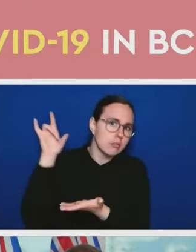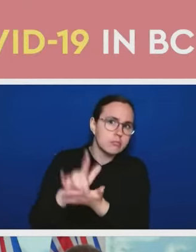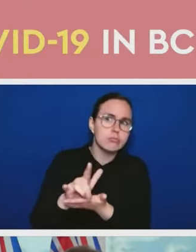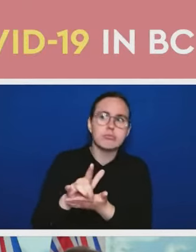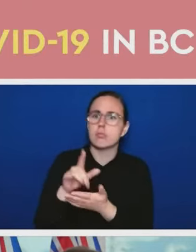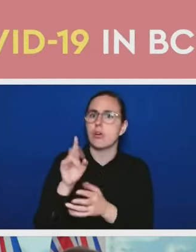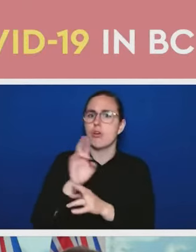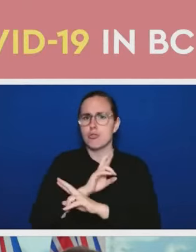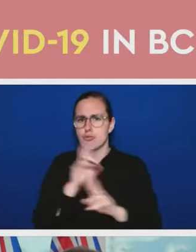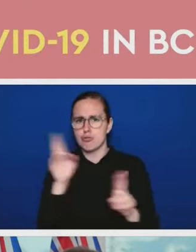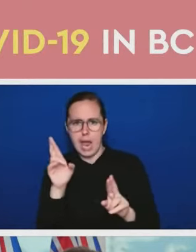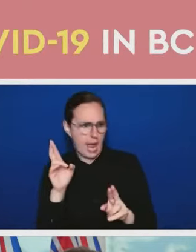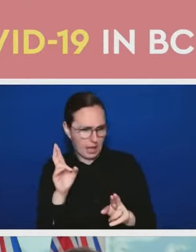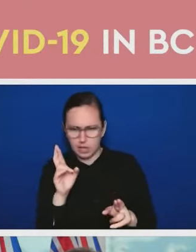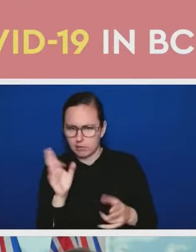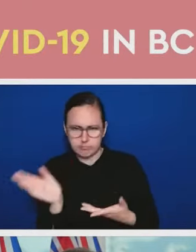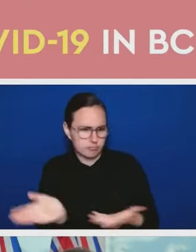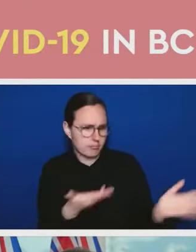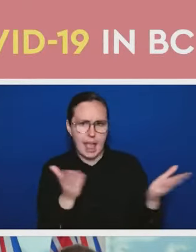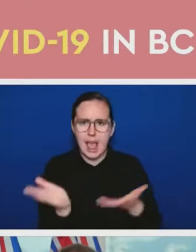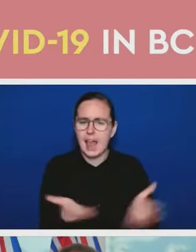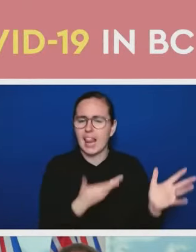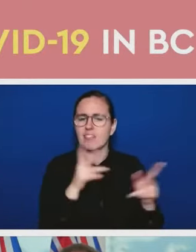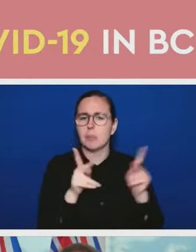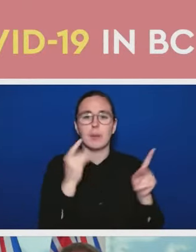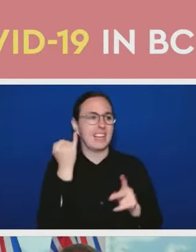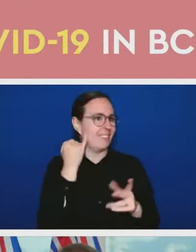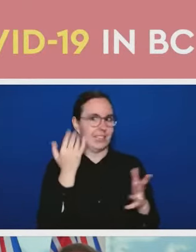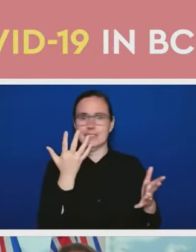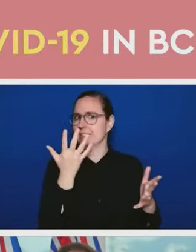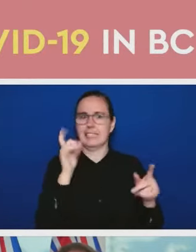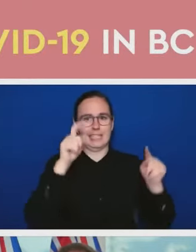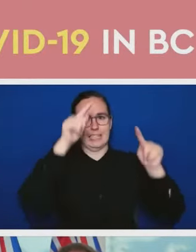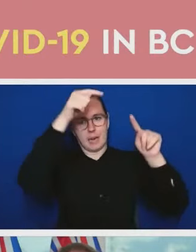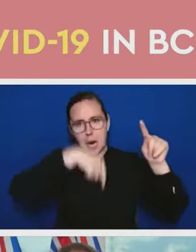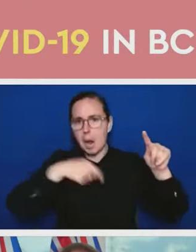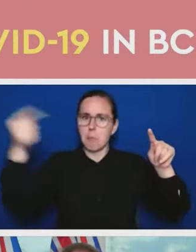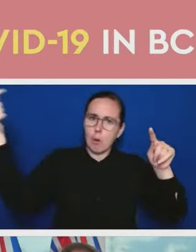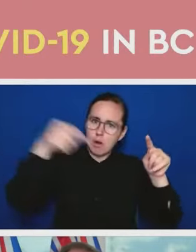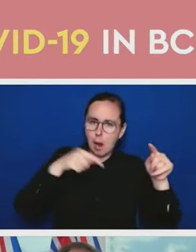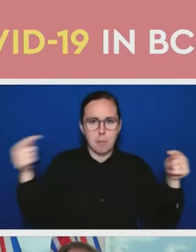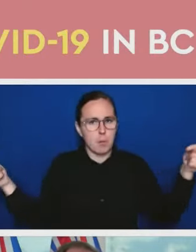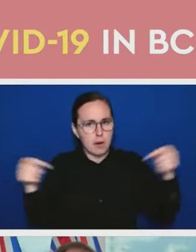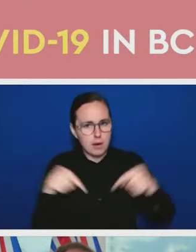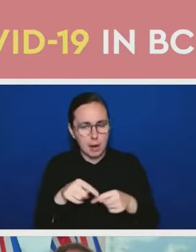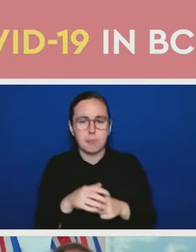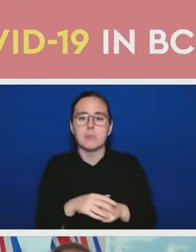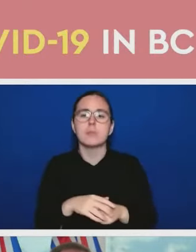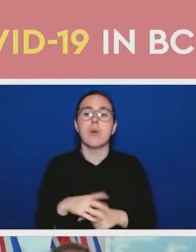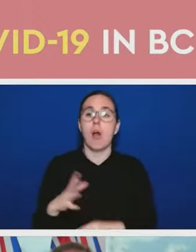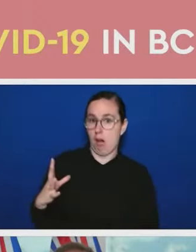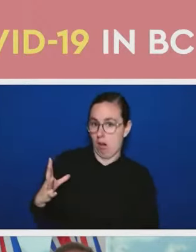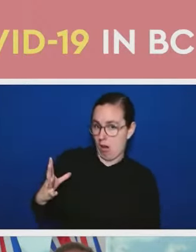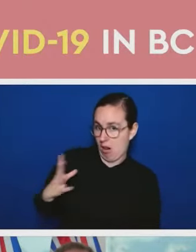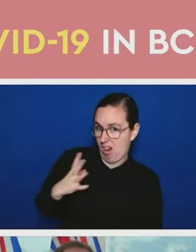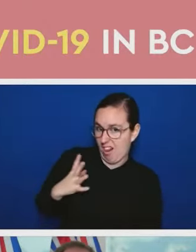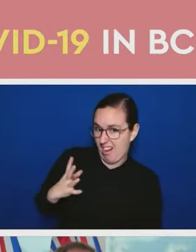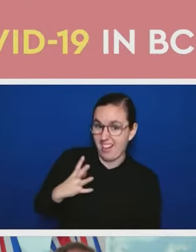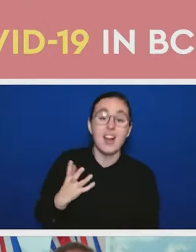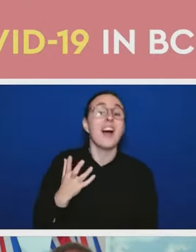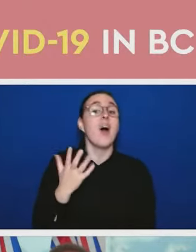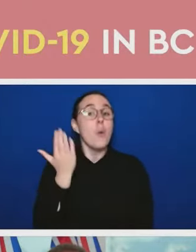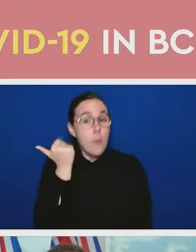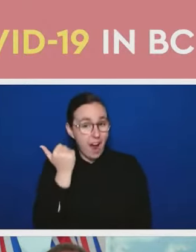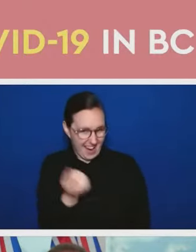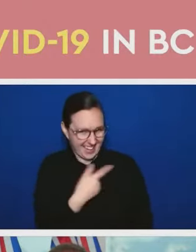The worst case scenario planning is underway. We're at a last resort and we're needed, and you've seen this in the past. You saw this in March